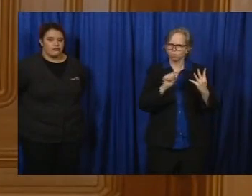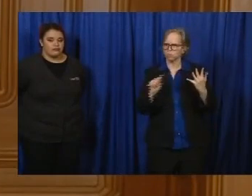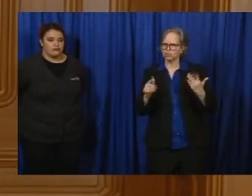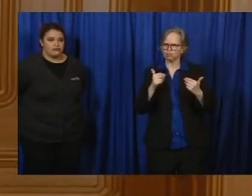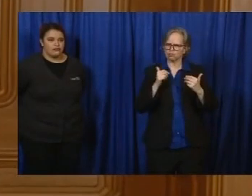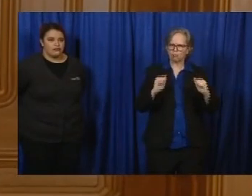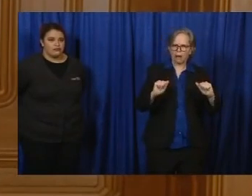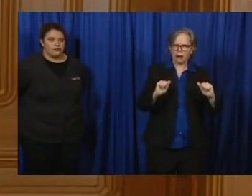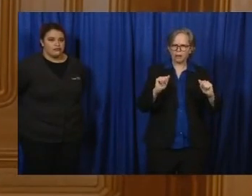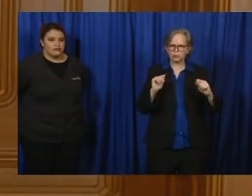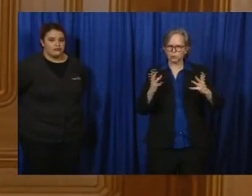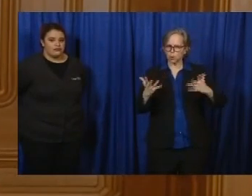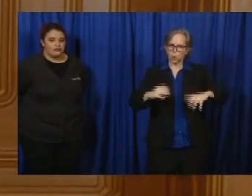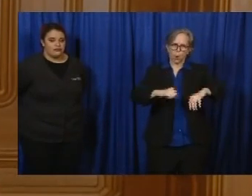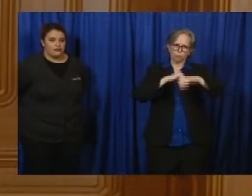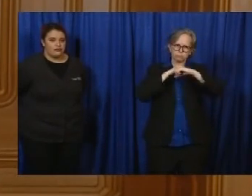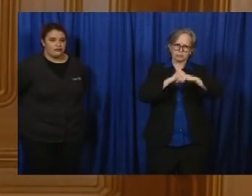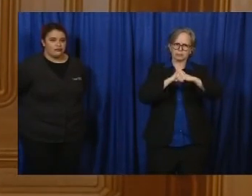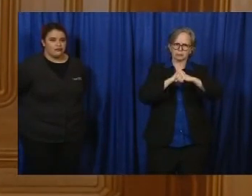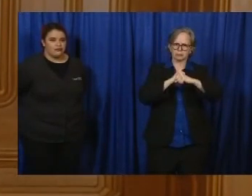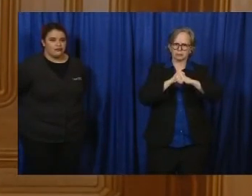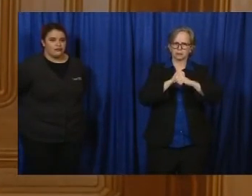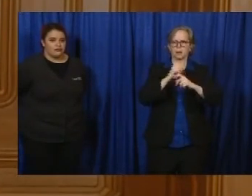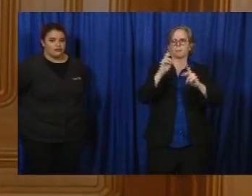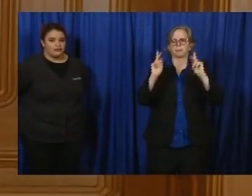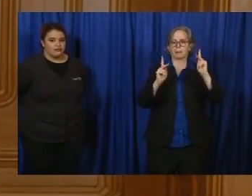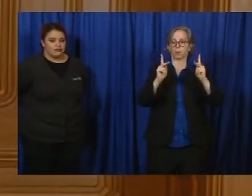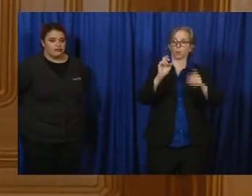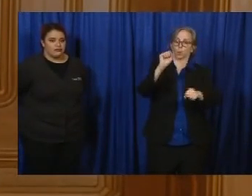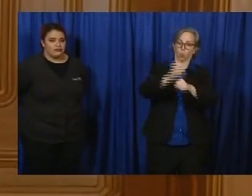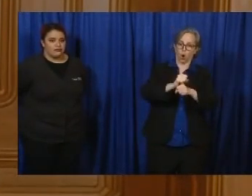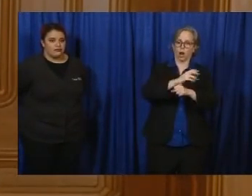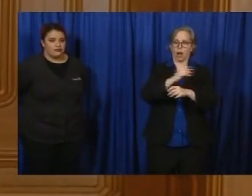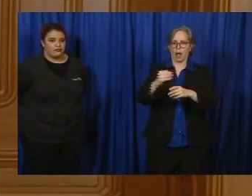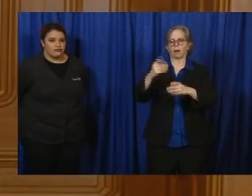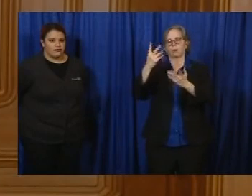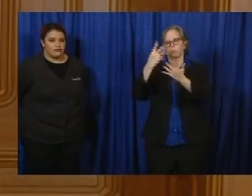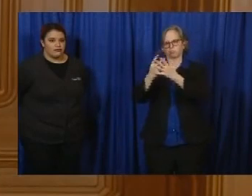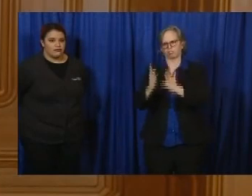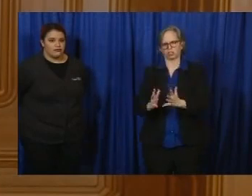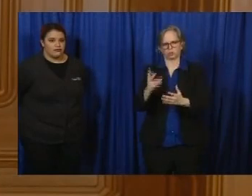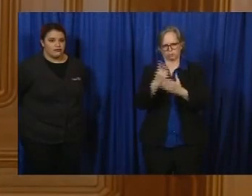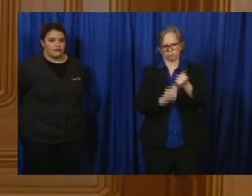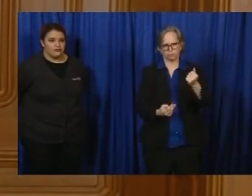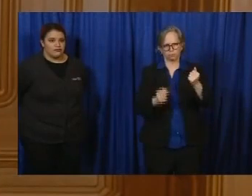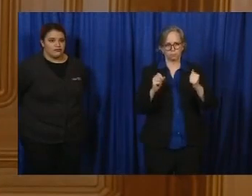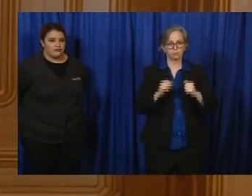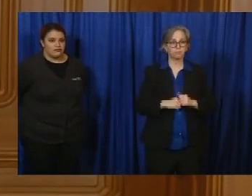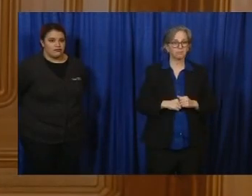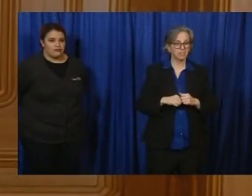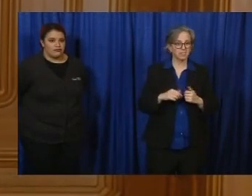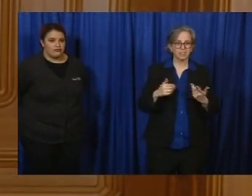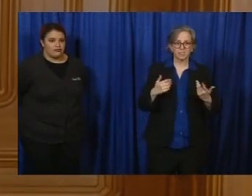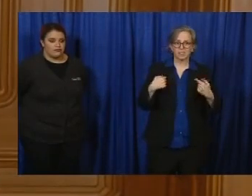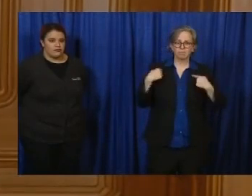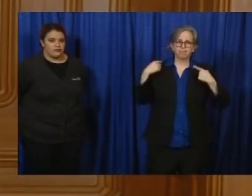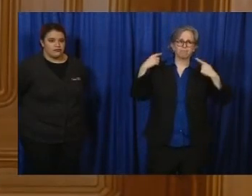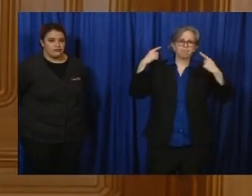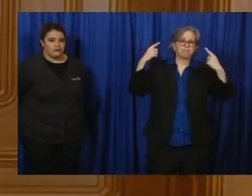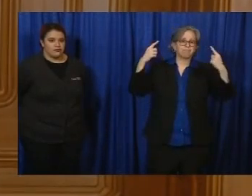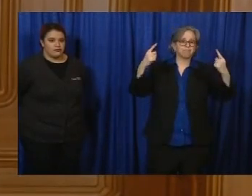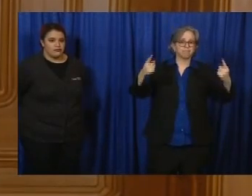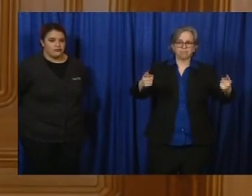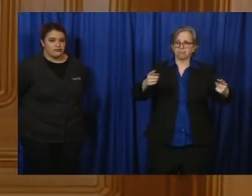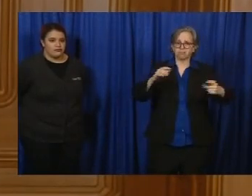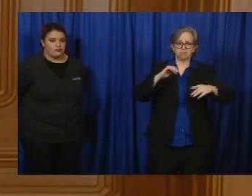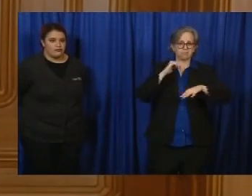the prison is doing. We're implementing the same thing, or not implementing, we have in place the same thing